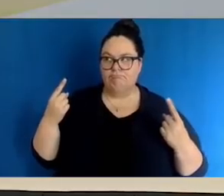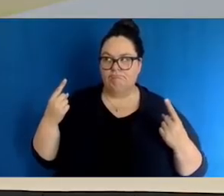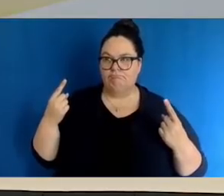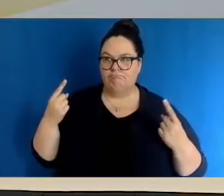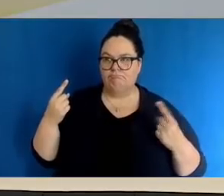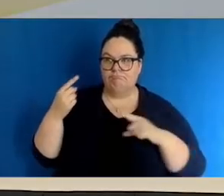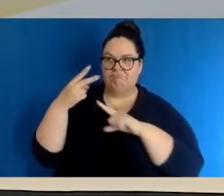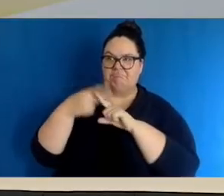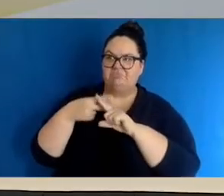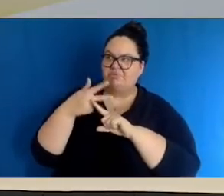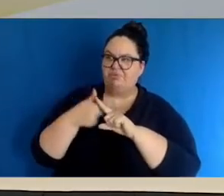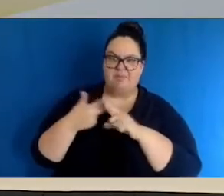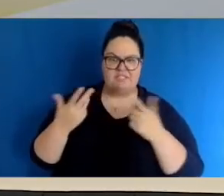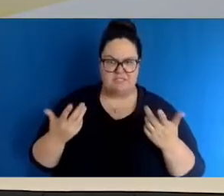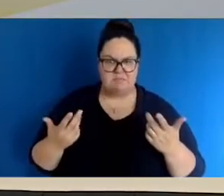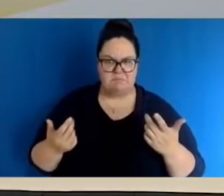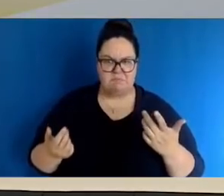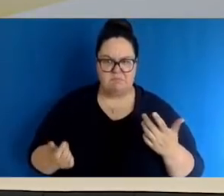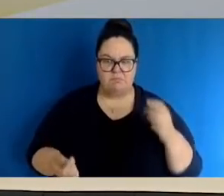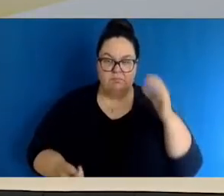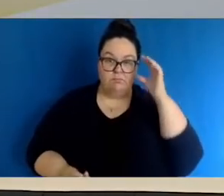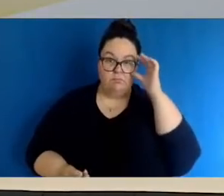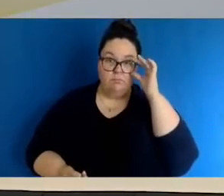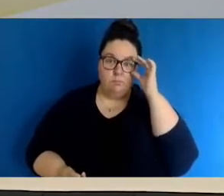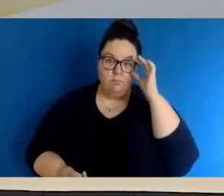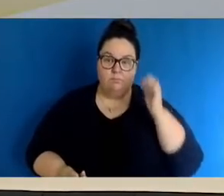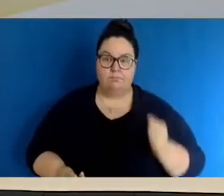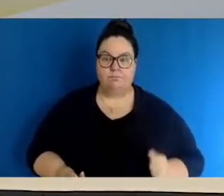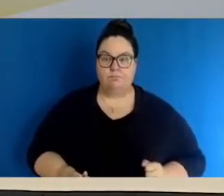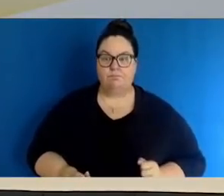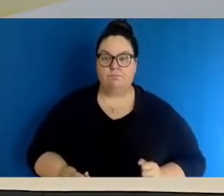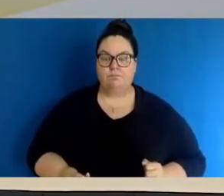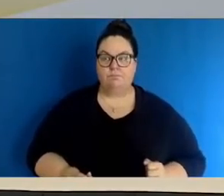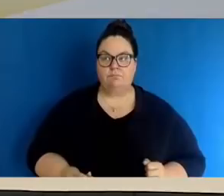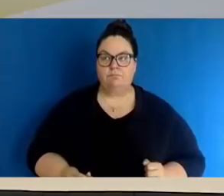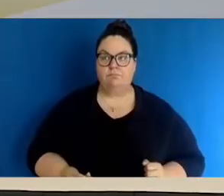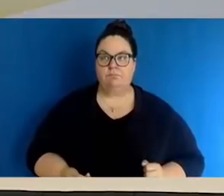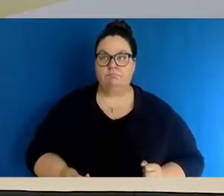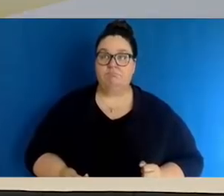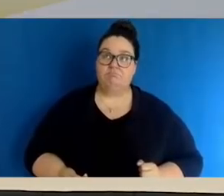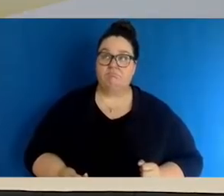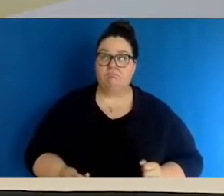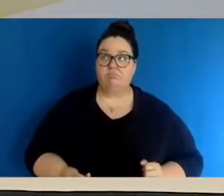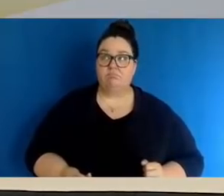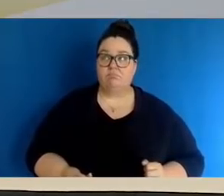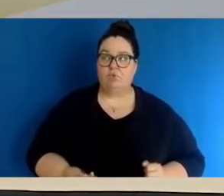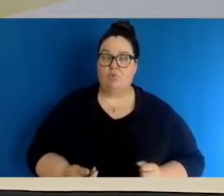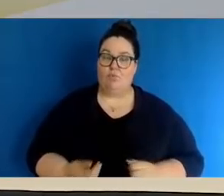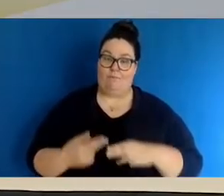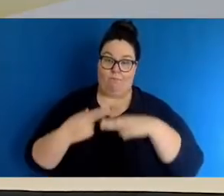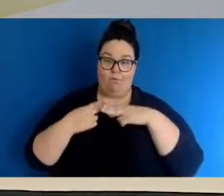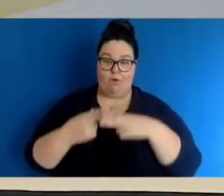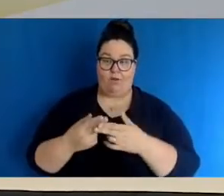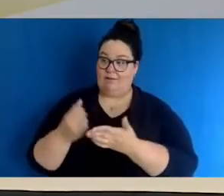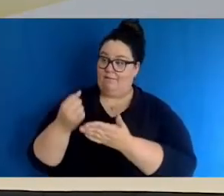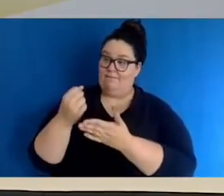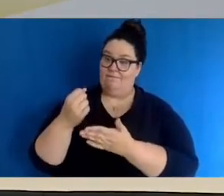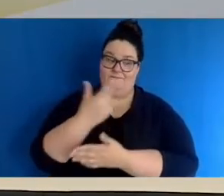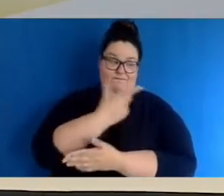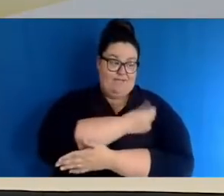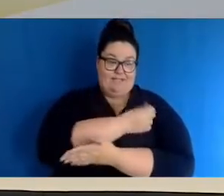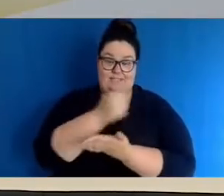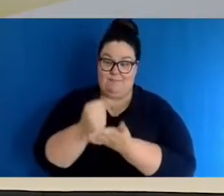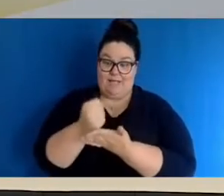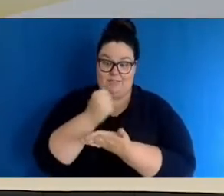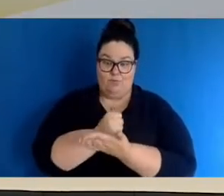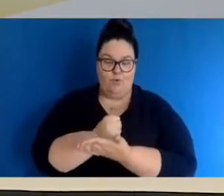couple months, so we've been doing that, and certainly we've never called it a vaccine passport, but it is certainly